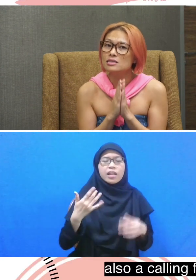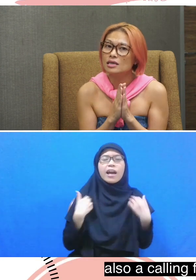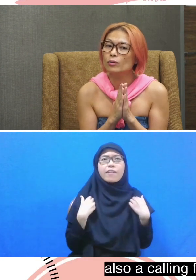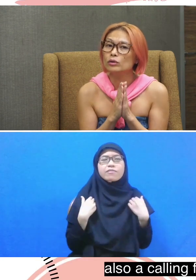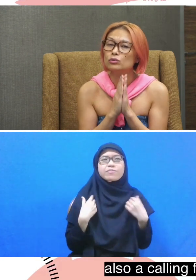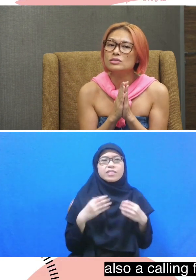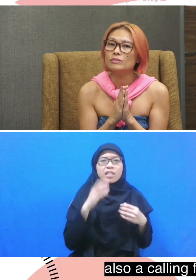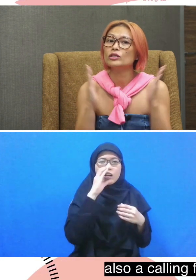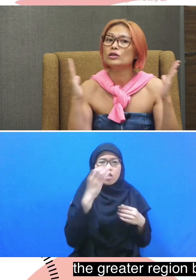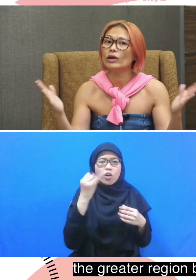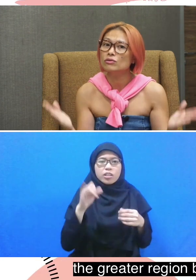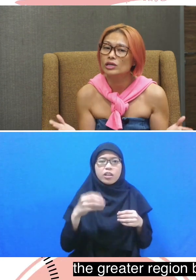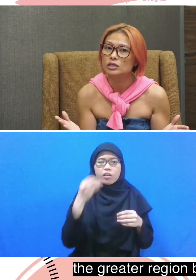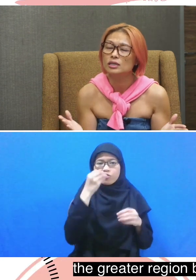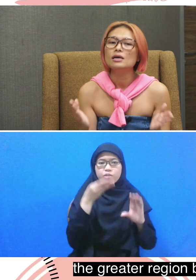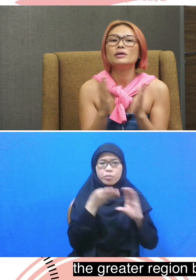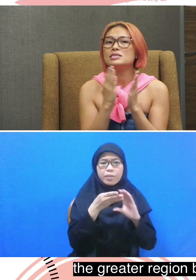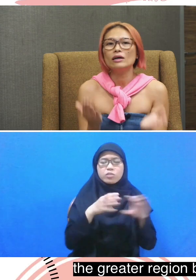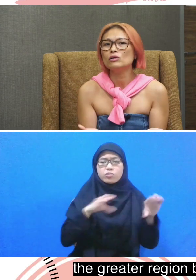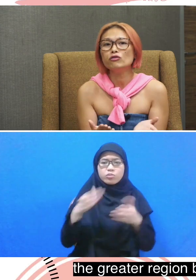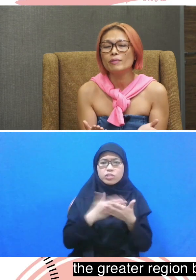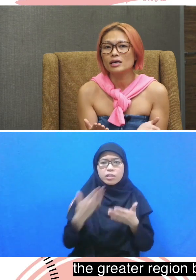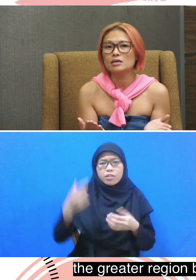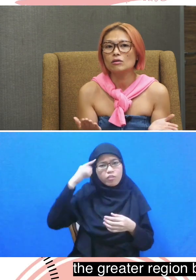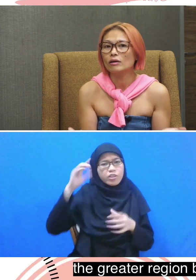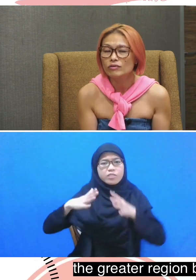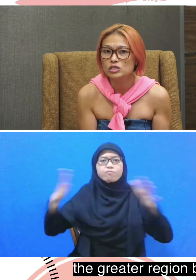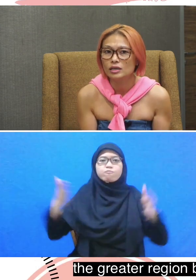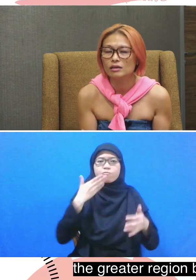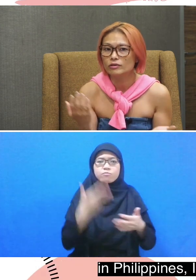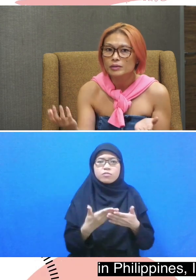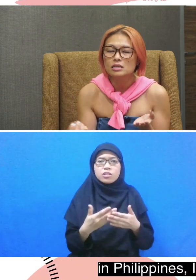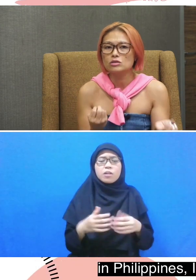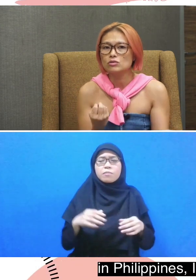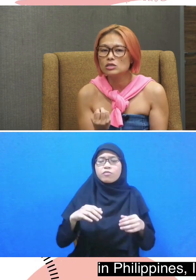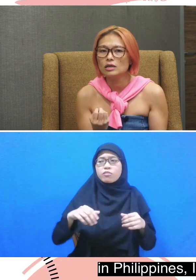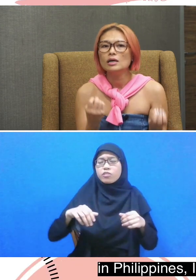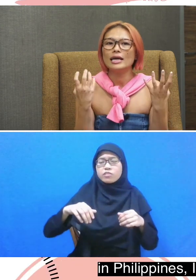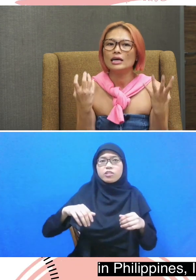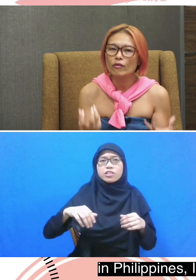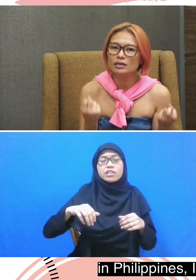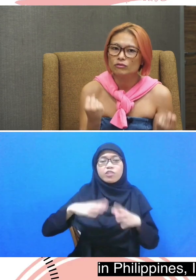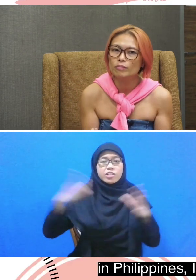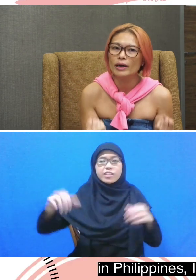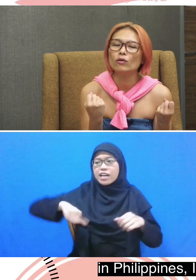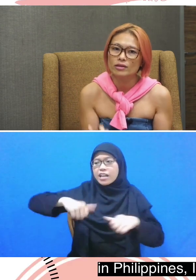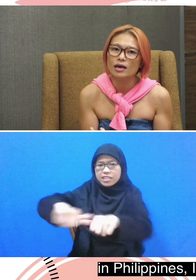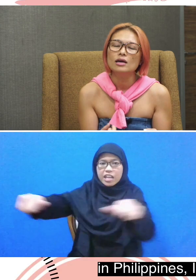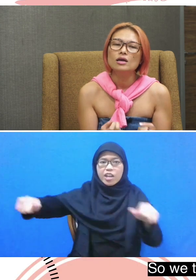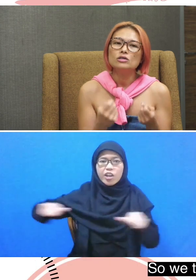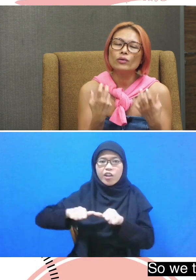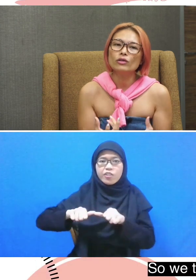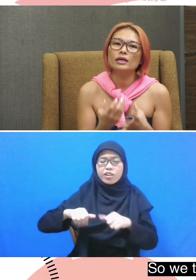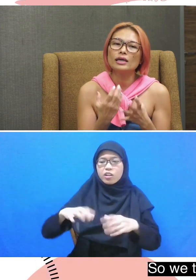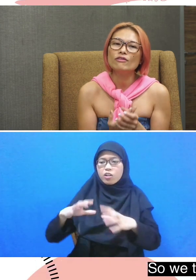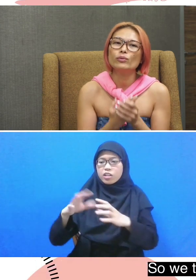in Singapore to do something for the greater region, because there are no food banks around the region, in Philippines, Indonesia, an accredited food bank over there.